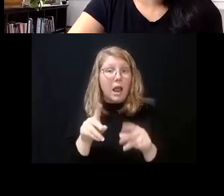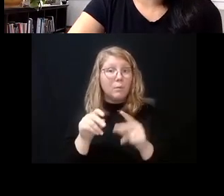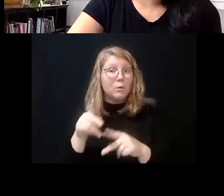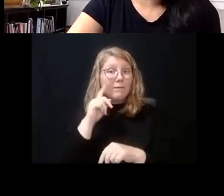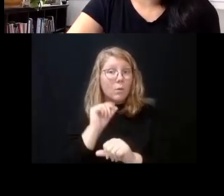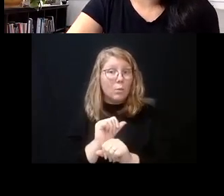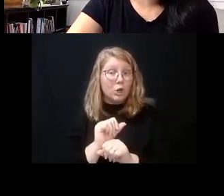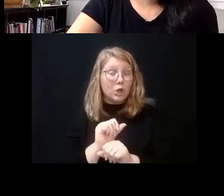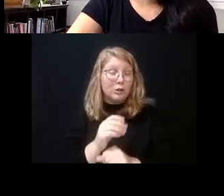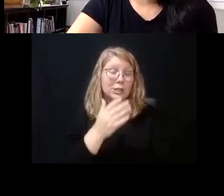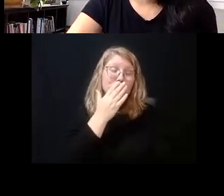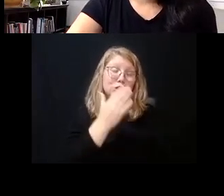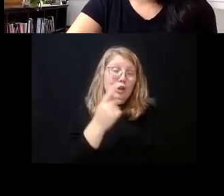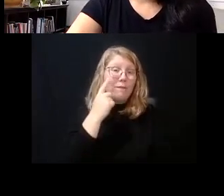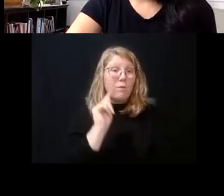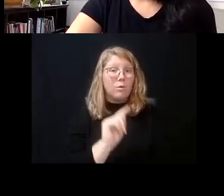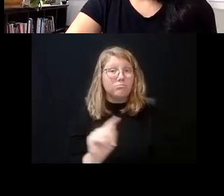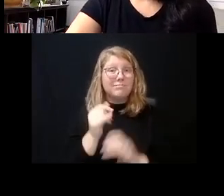demand and get what they deserve.